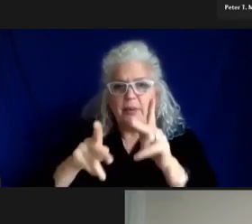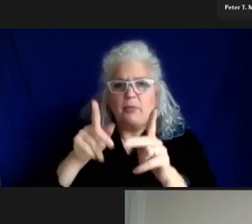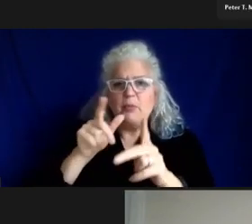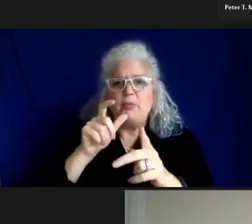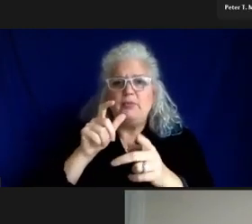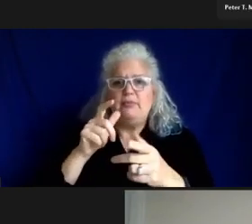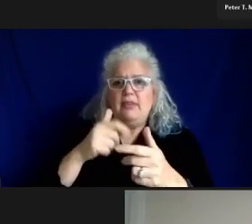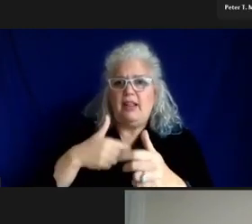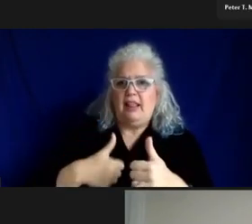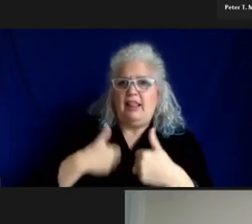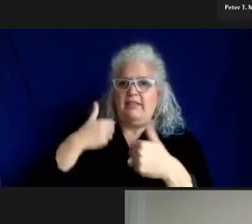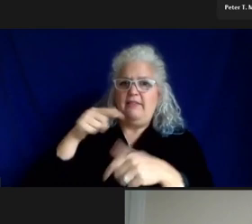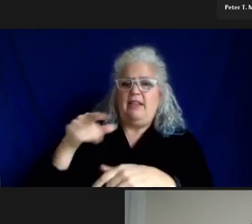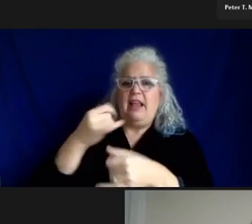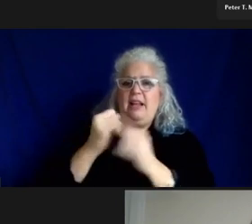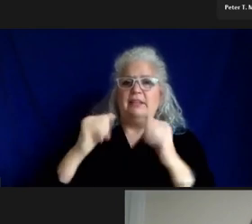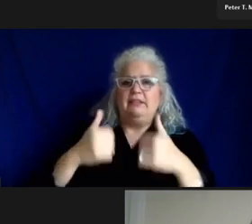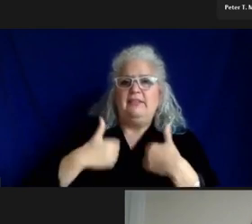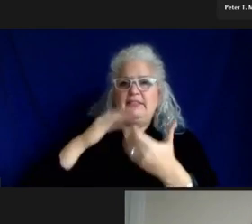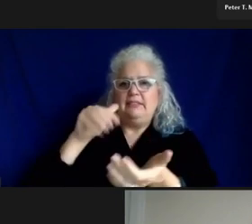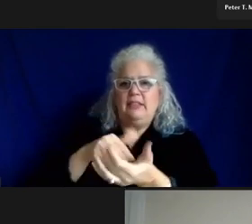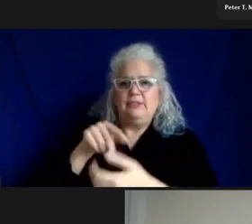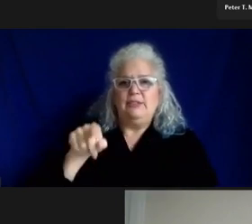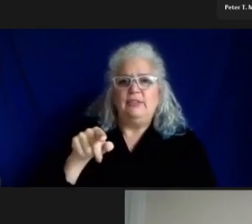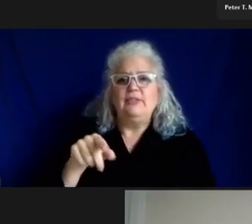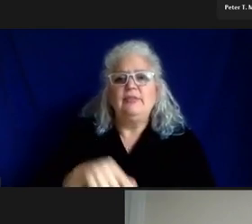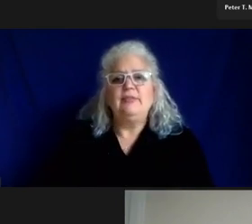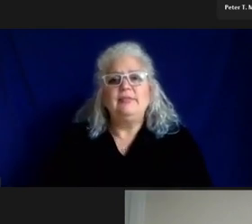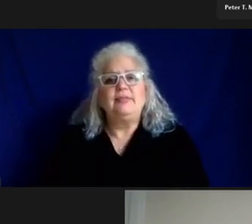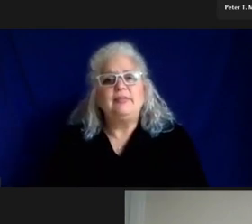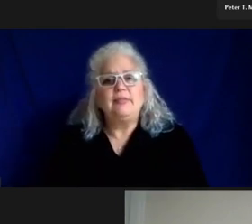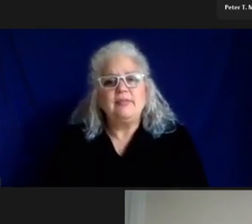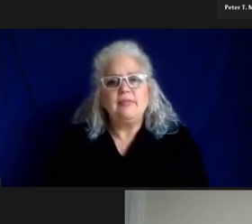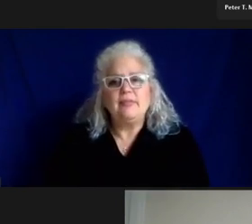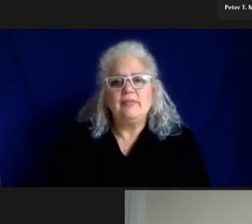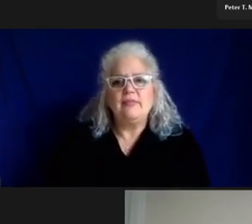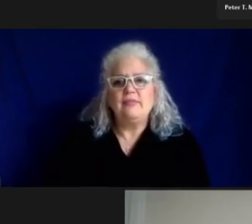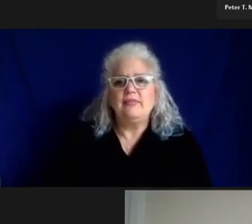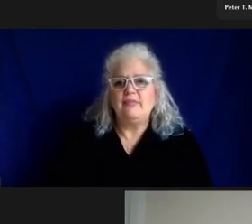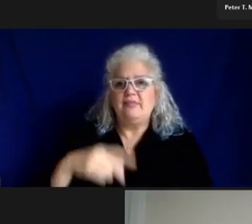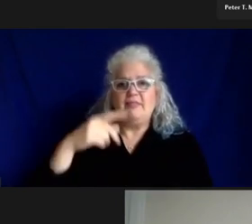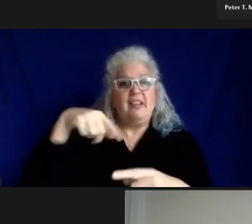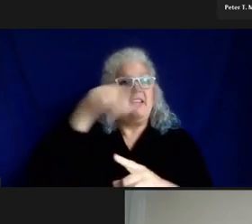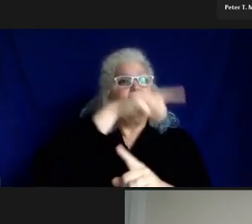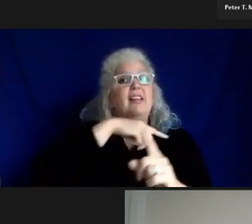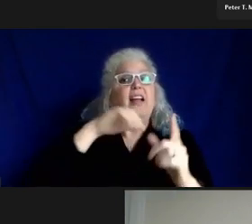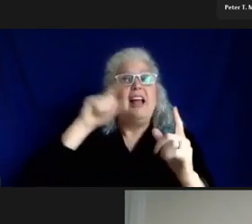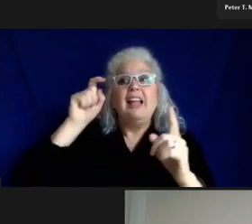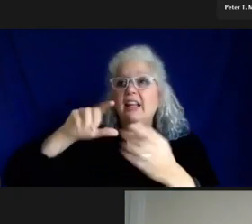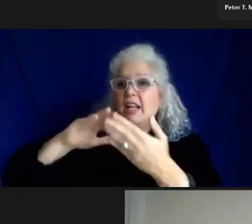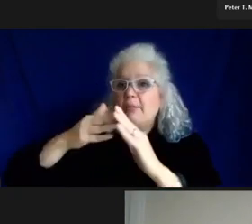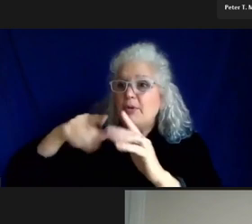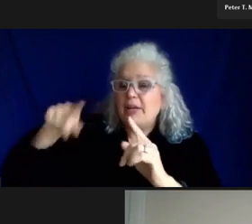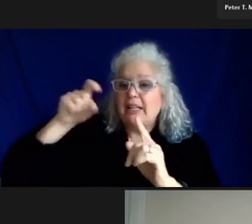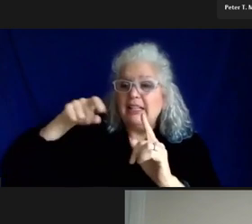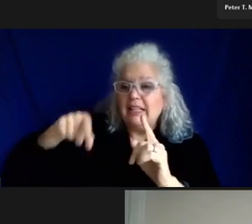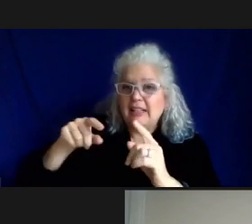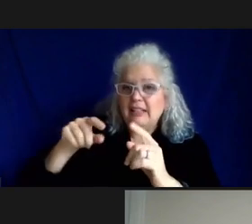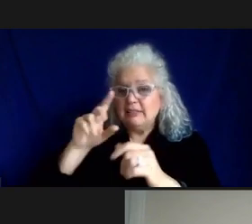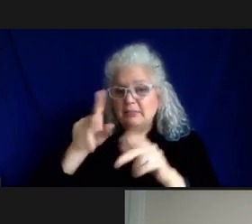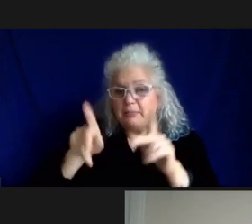reaches out to when they reach out to the Marin Center for Independent Living. She is a subject matter expert